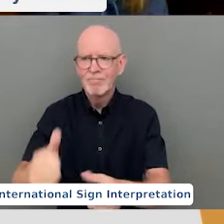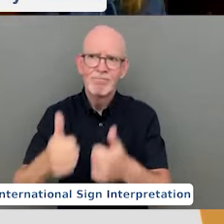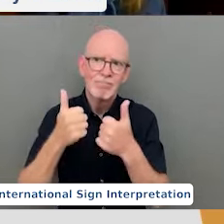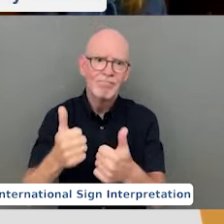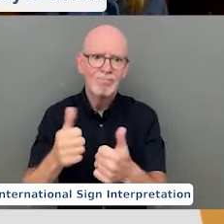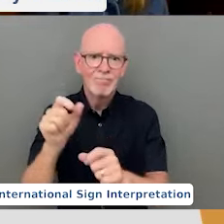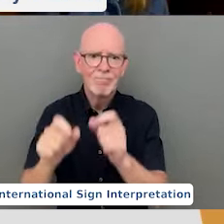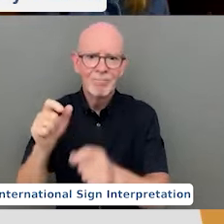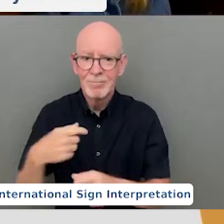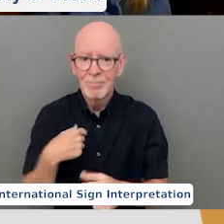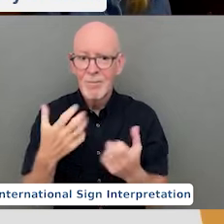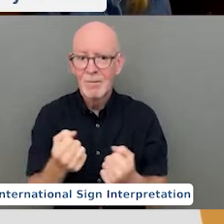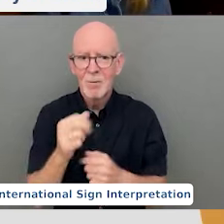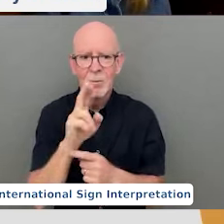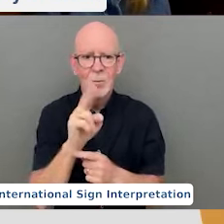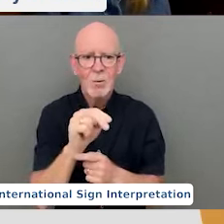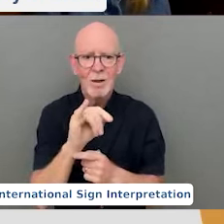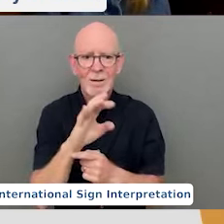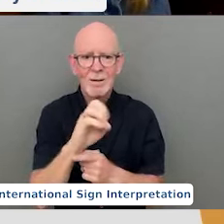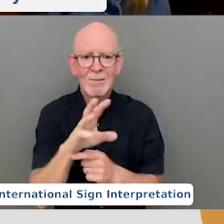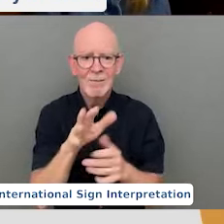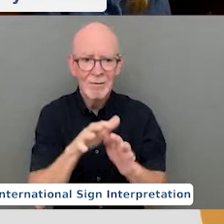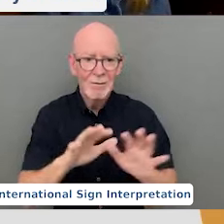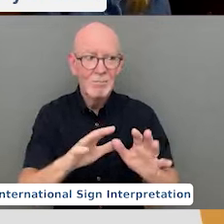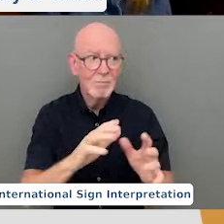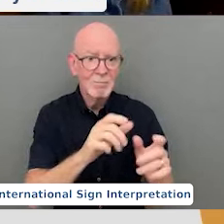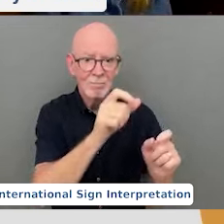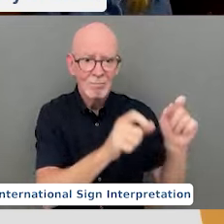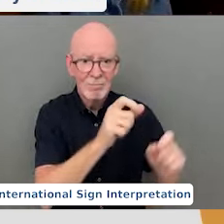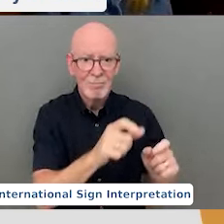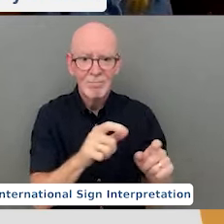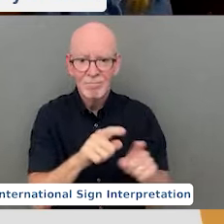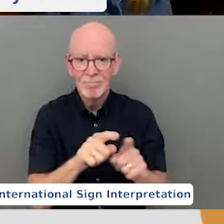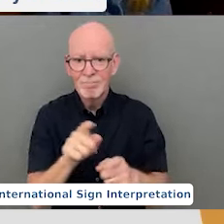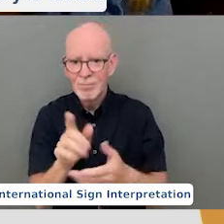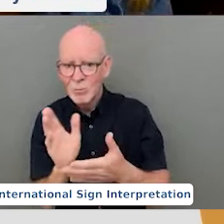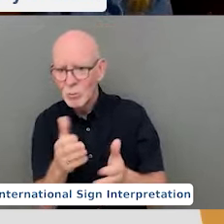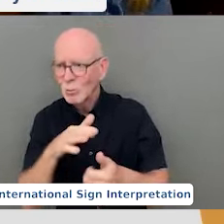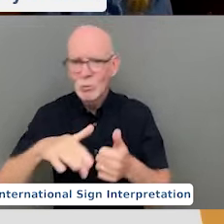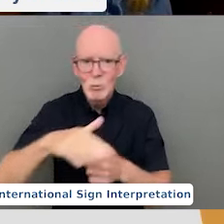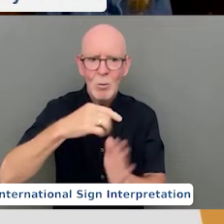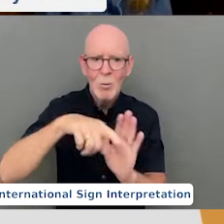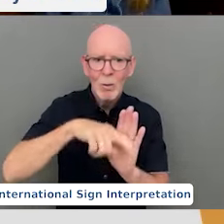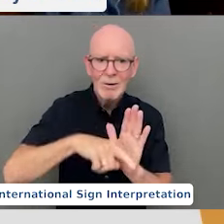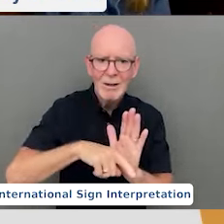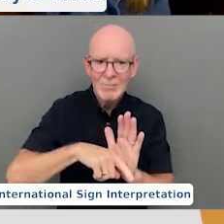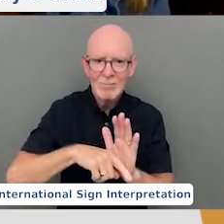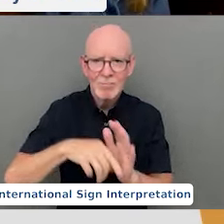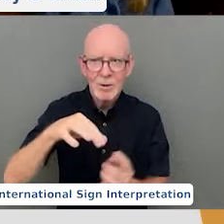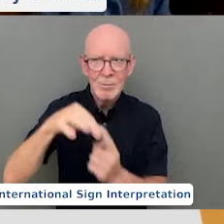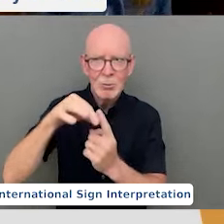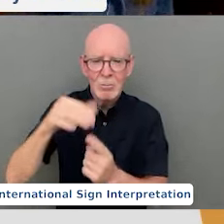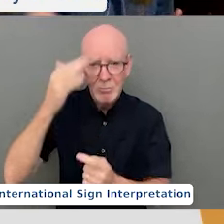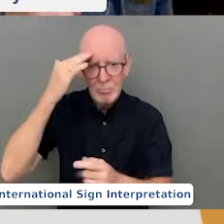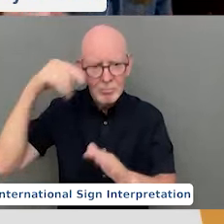introducing Social Policy Specialist Alex Cote and our UNICEF consultant Charles Knox